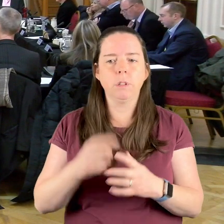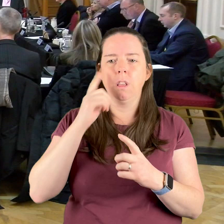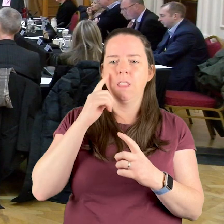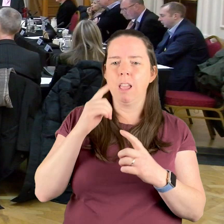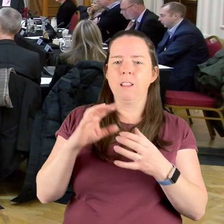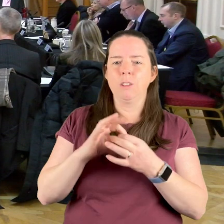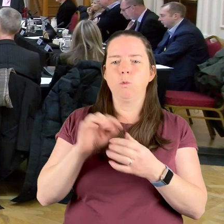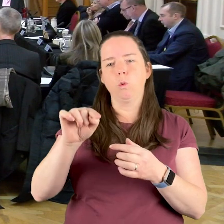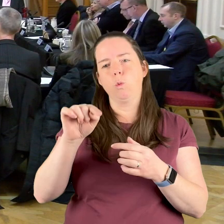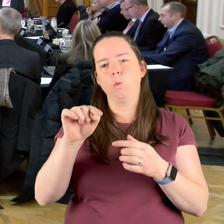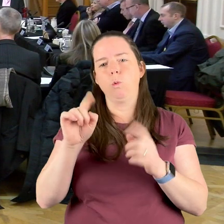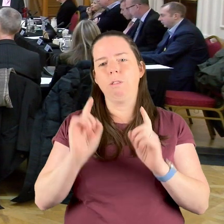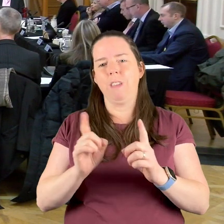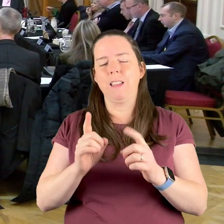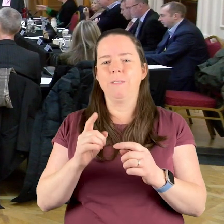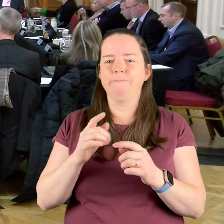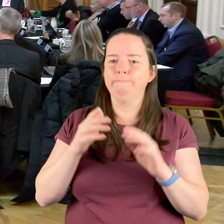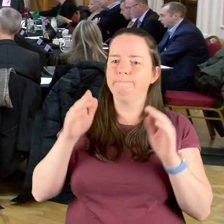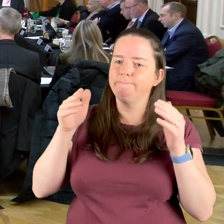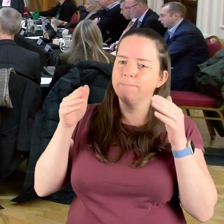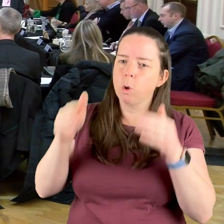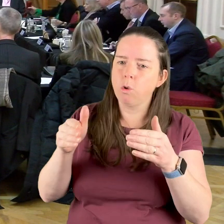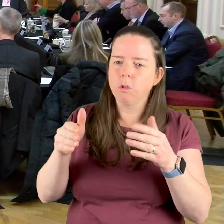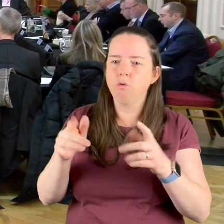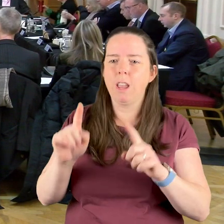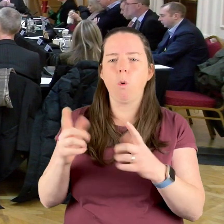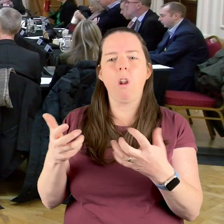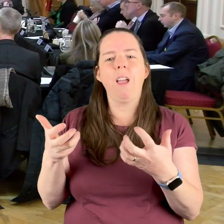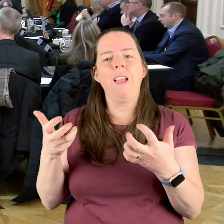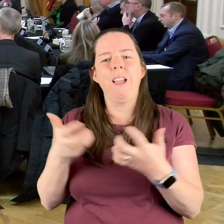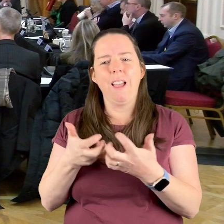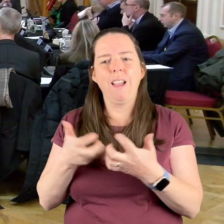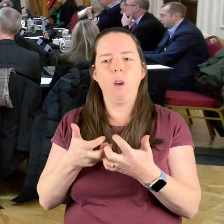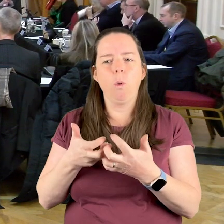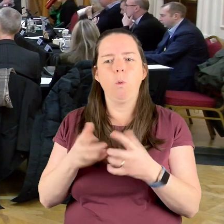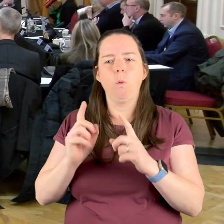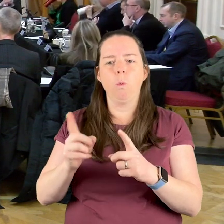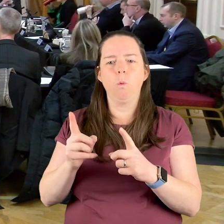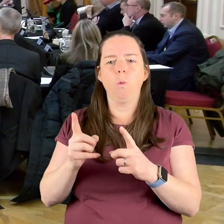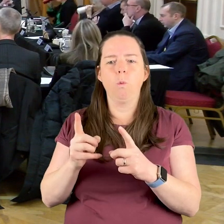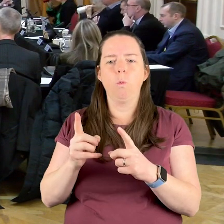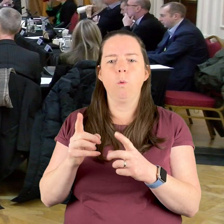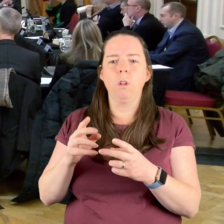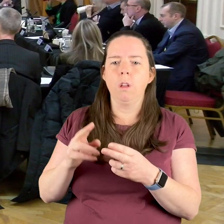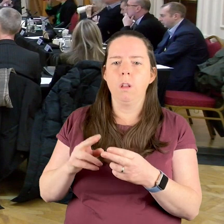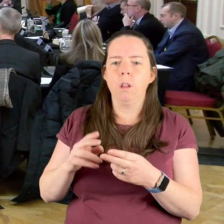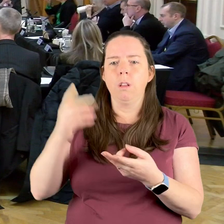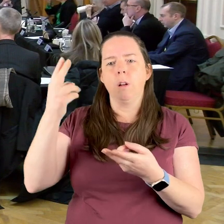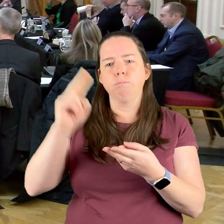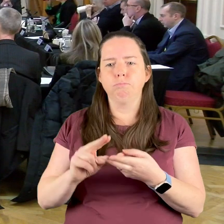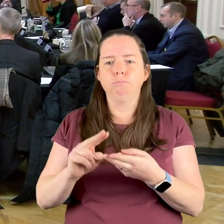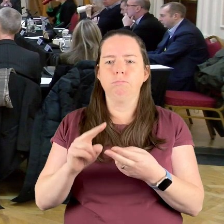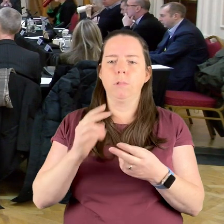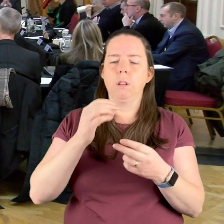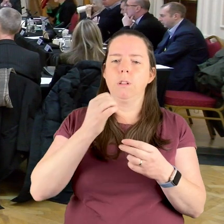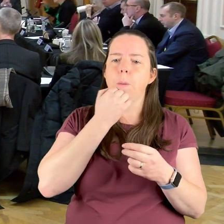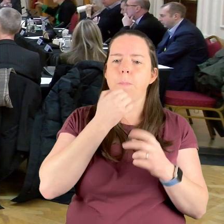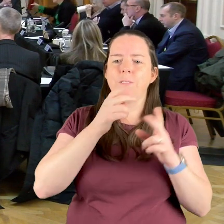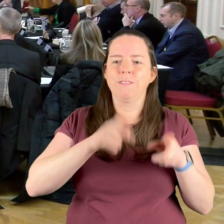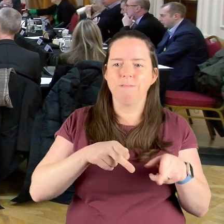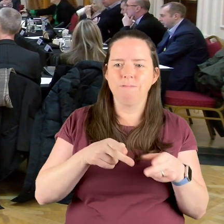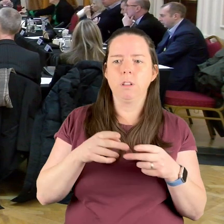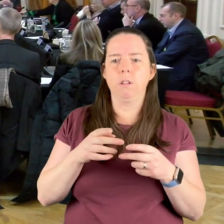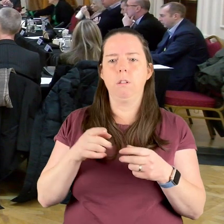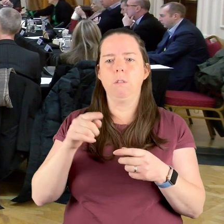I guess in terms of this element of it, it's more or less just concentrating on how do we decrease the number of morbidity